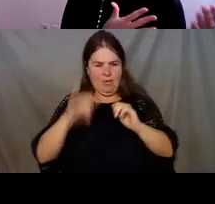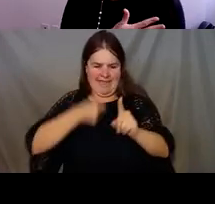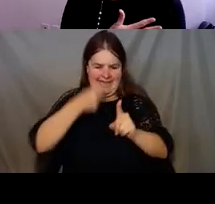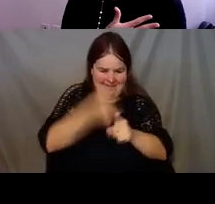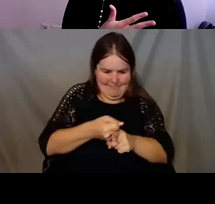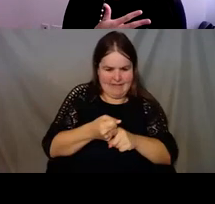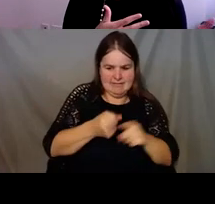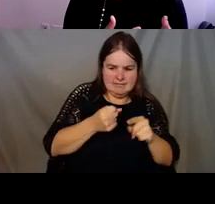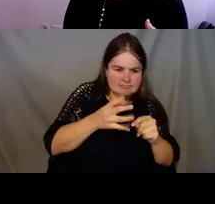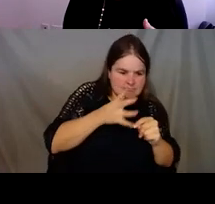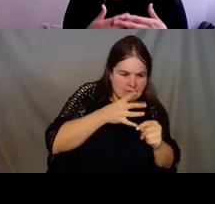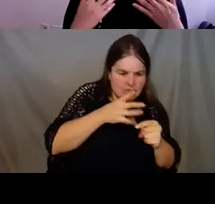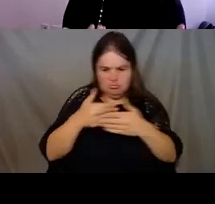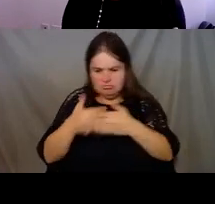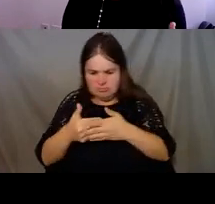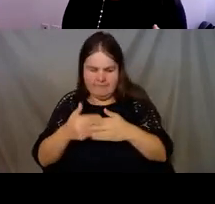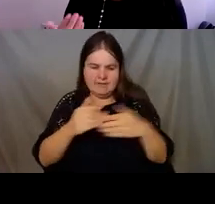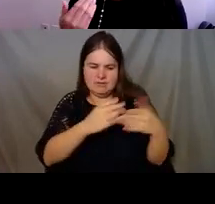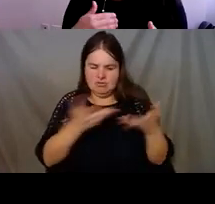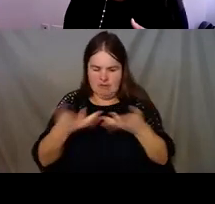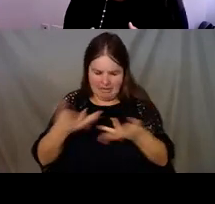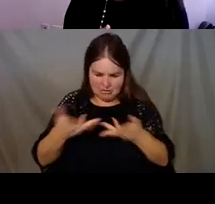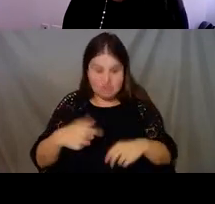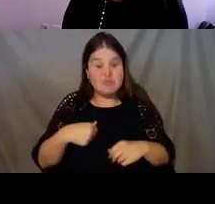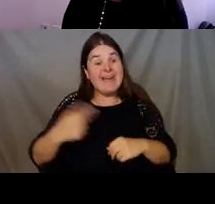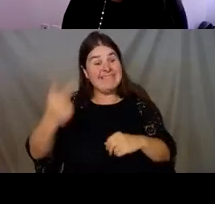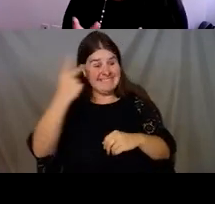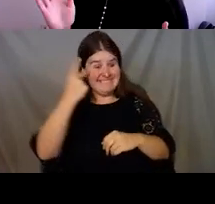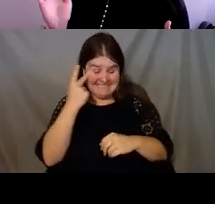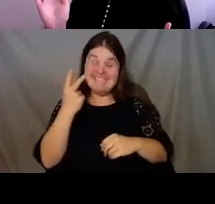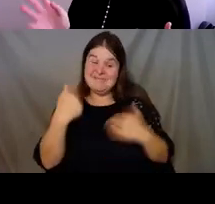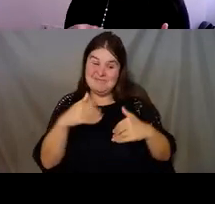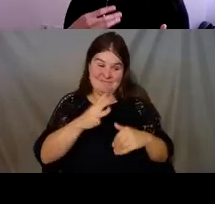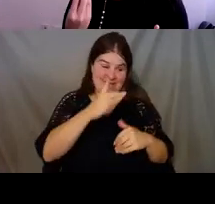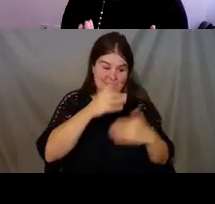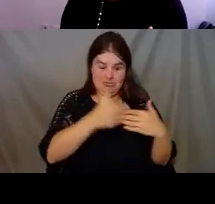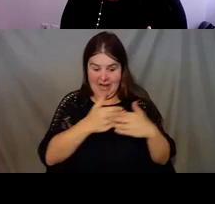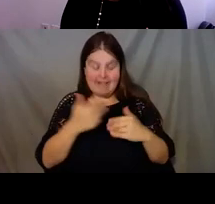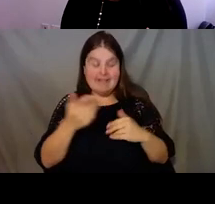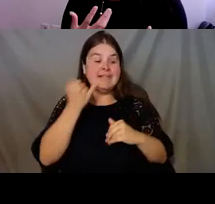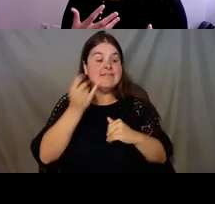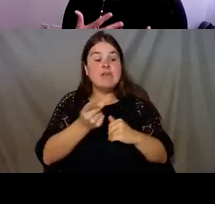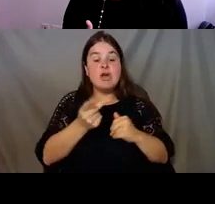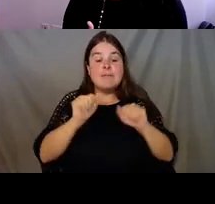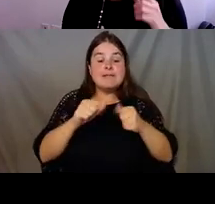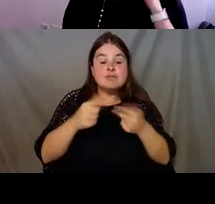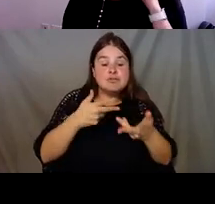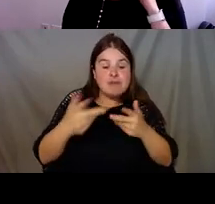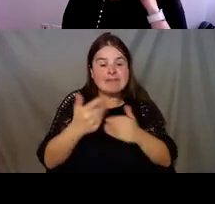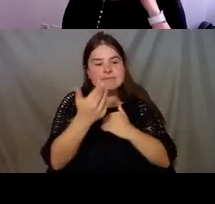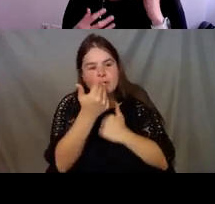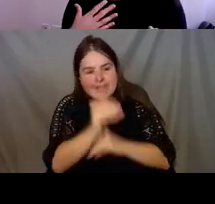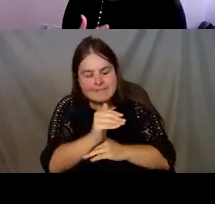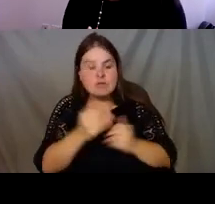a lot of my work has shown that constraints on parent-child interactions or increased amounts of stress within the home seem